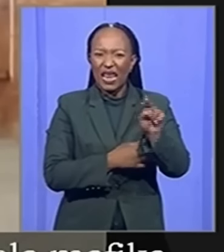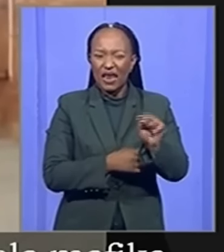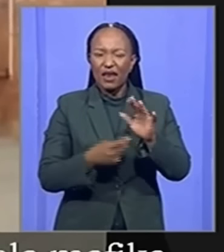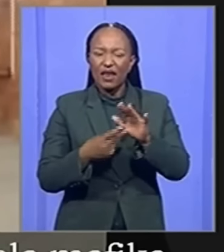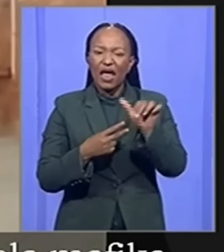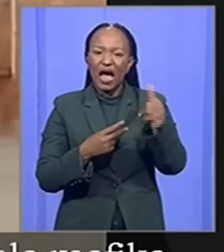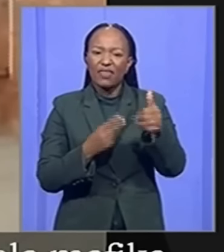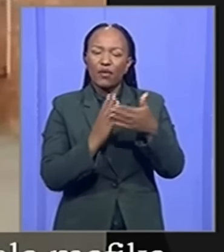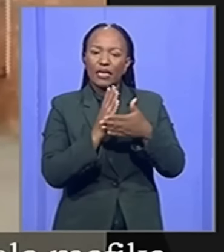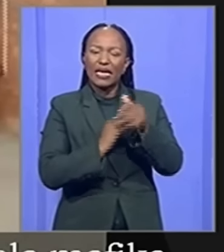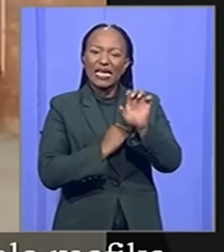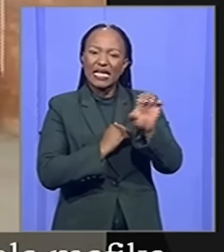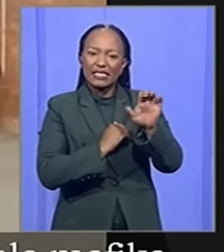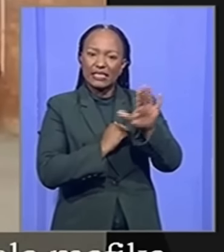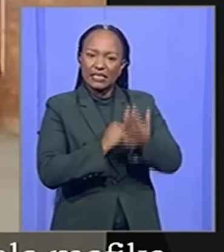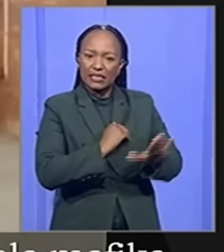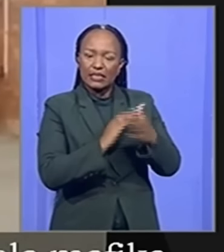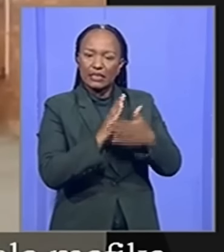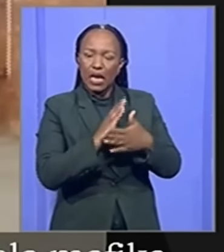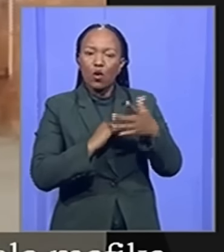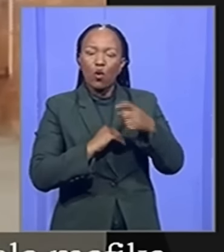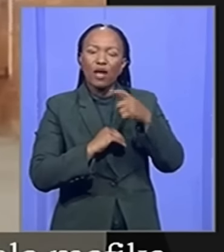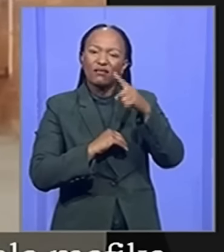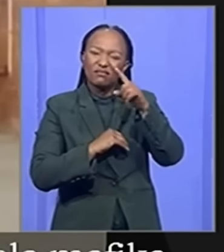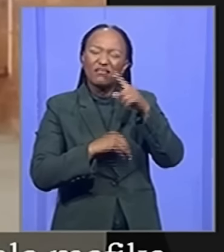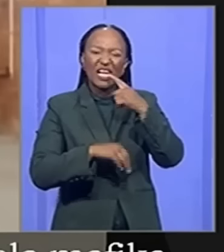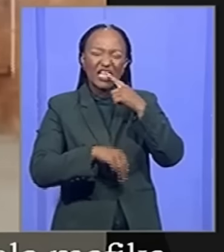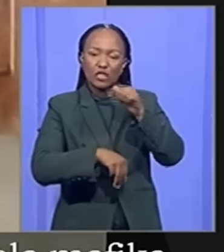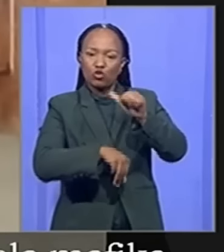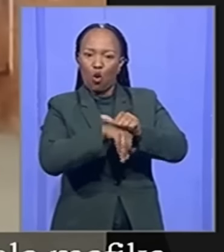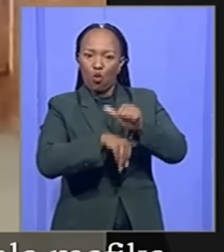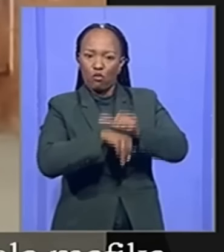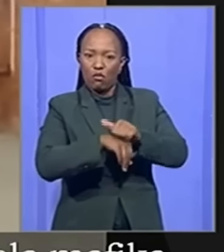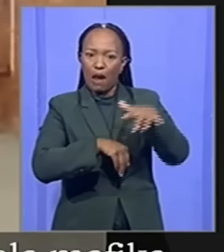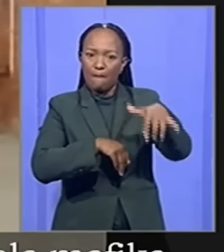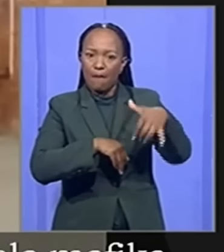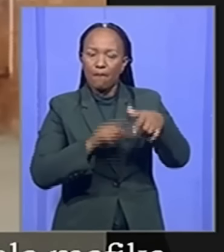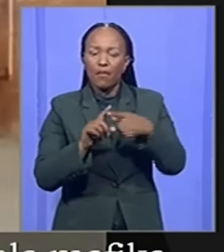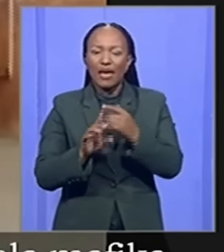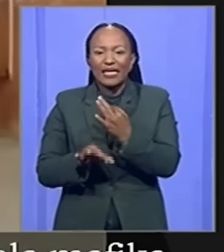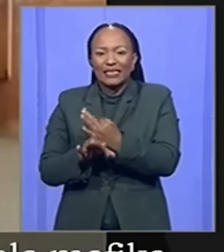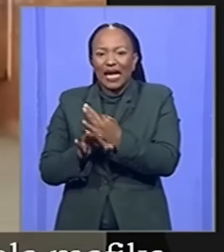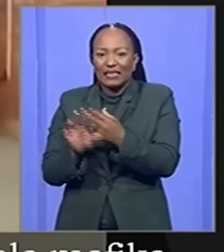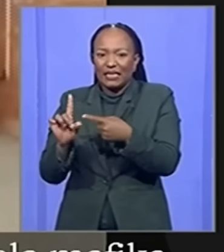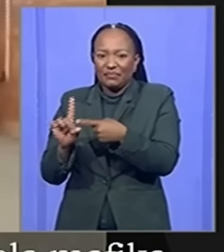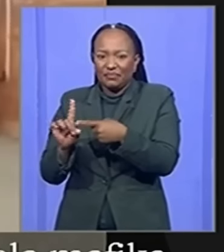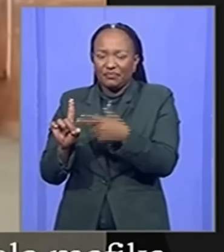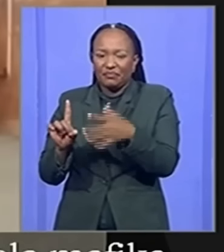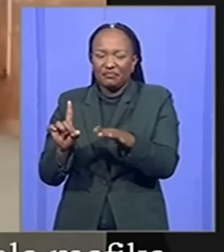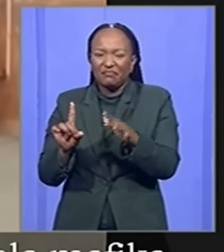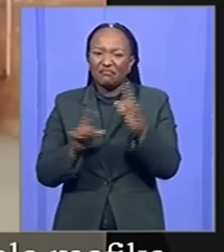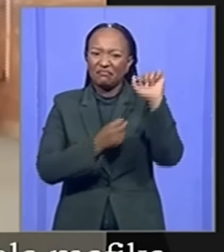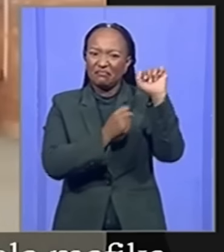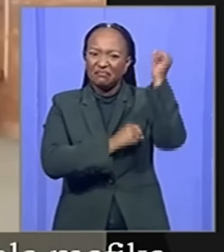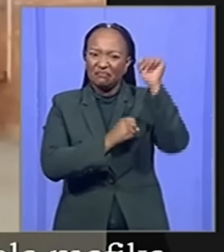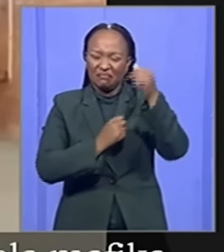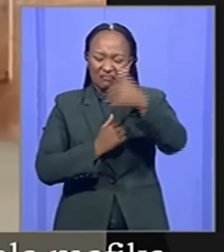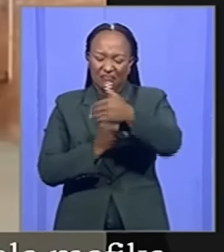bitswang Eastside ha ba ntse ba tjhaya mono ntate ka hodima gali hona le re bitsa